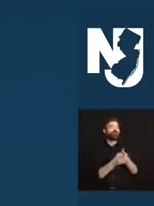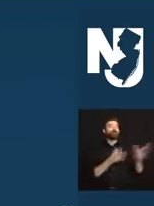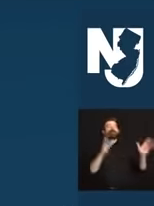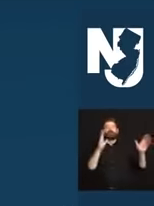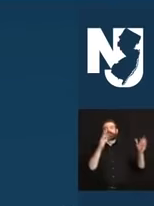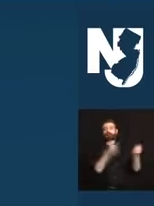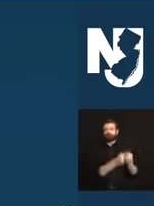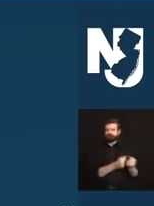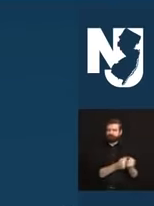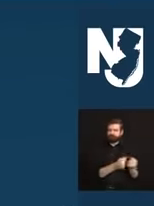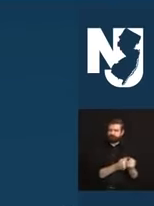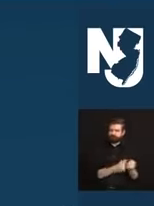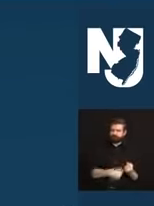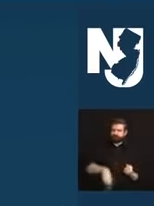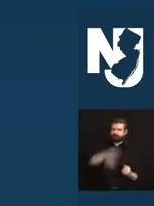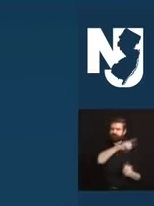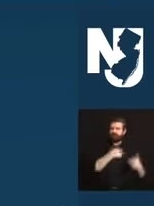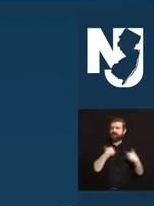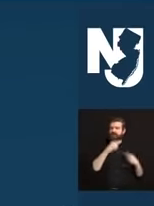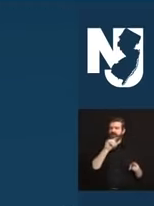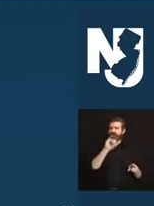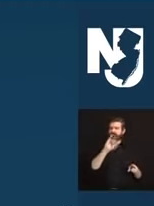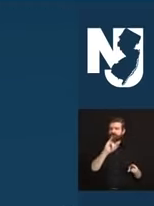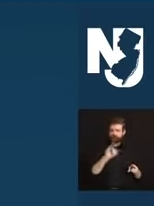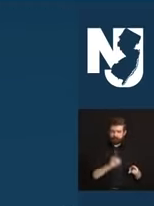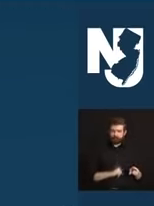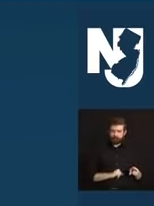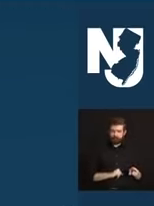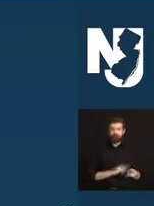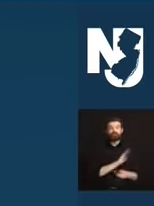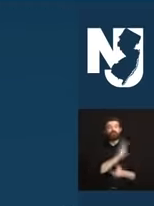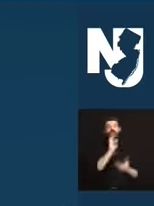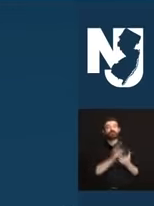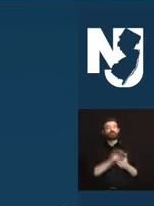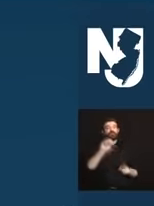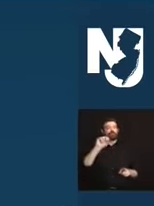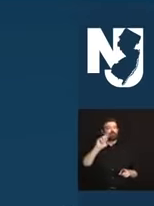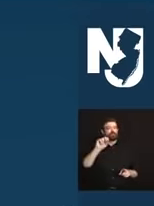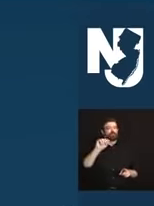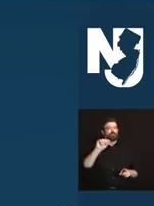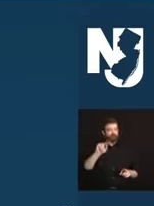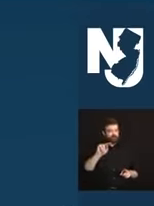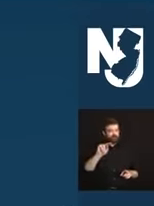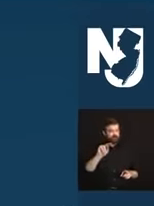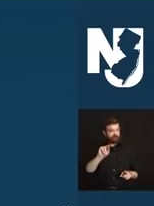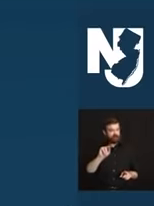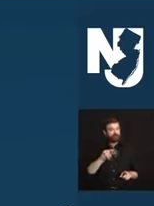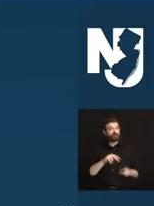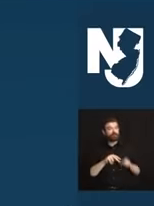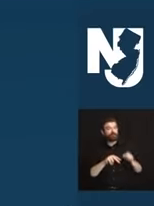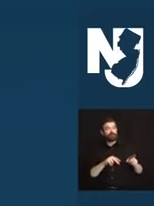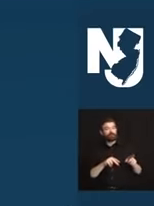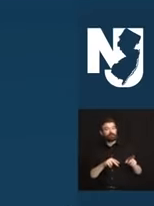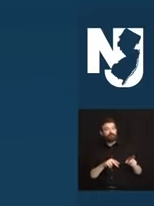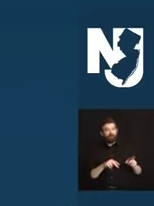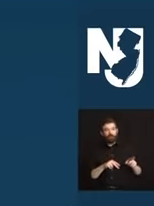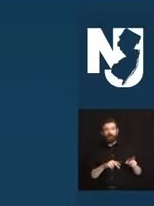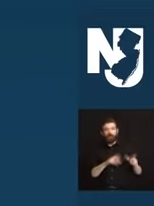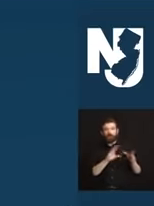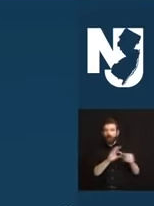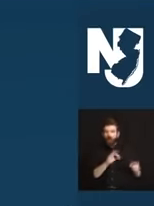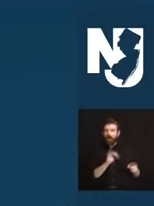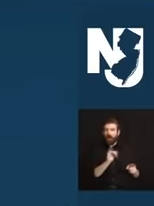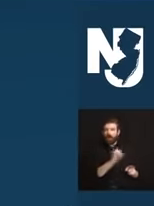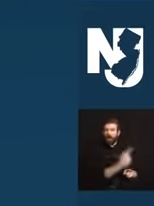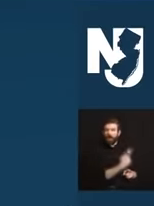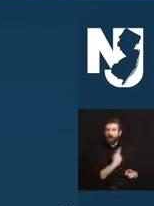wife, Susan, and Susan reminded me that we were in Israel together a couple of years ago. And by the way, Susan herself battled COVID, and thank